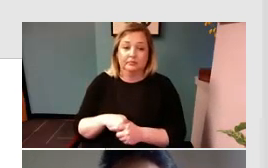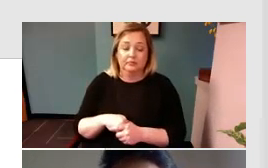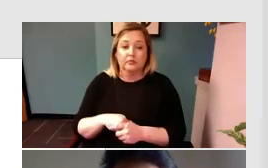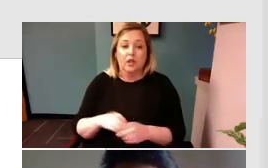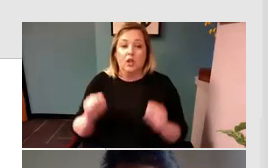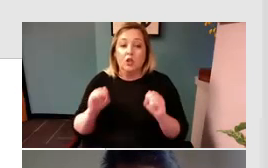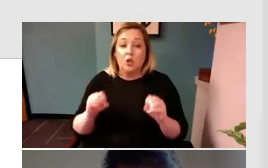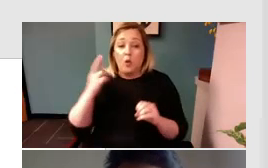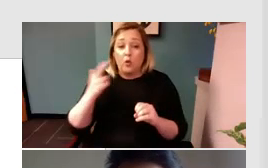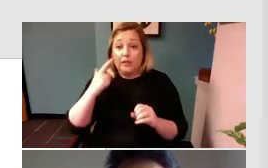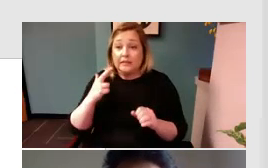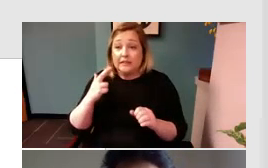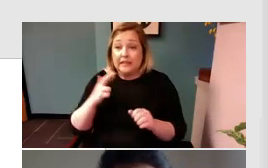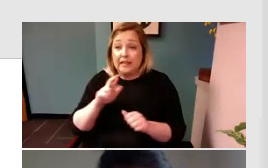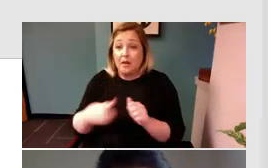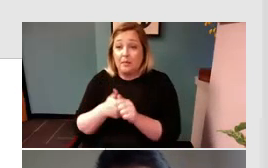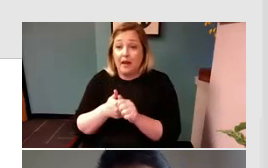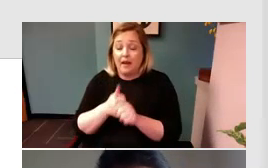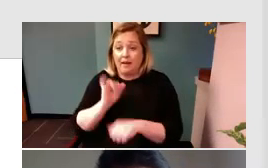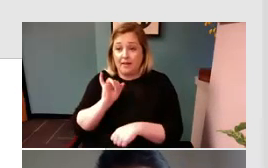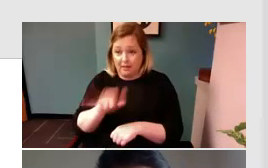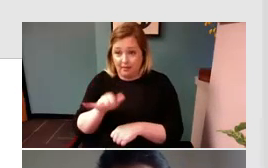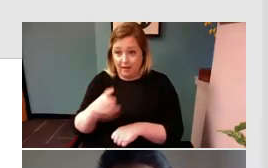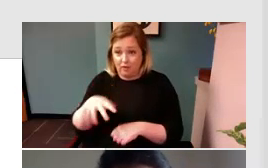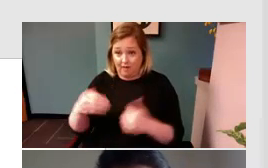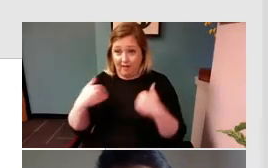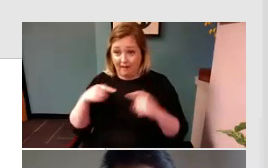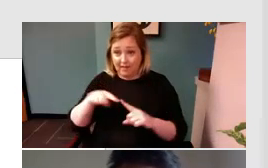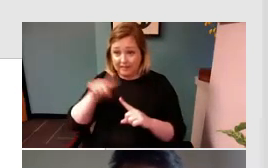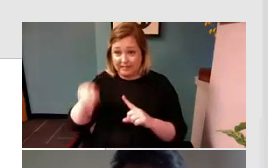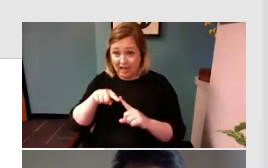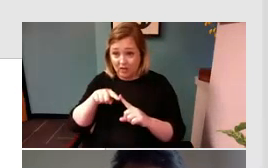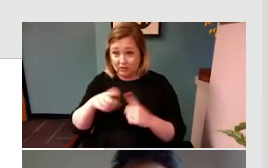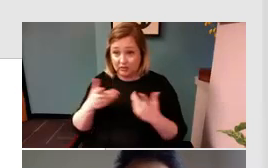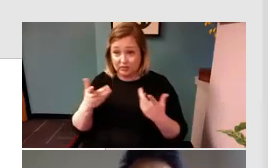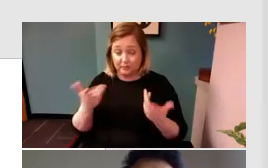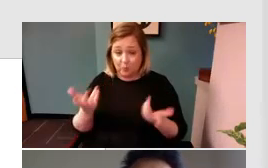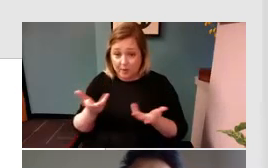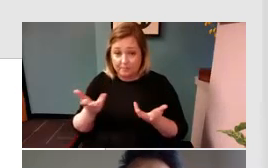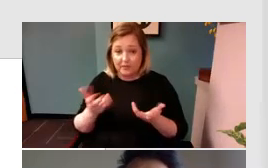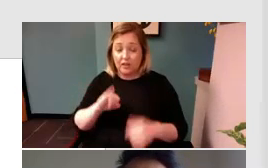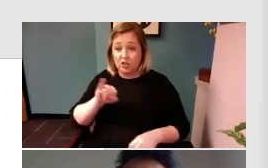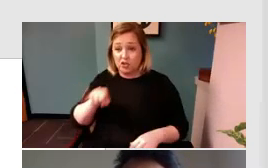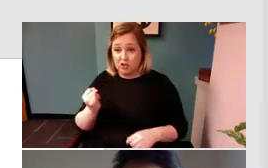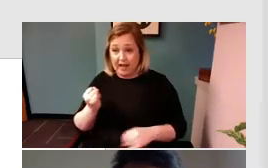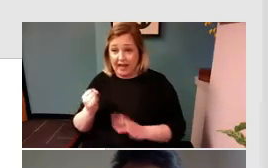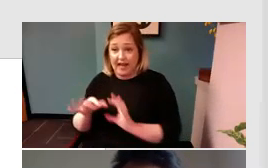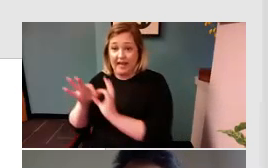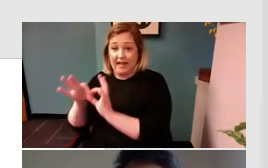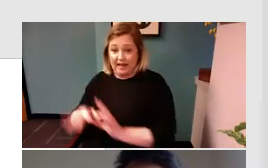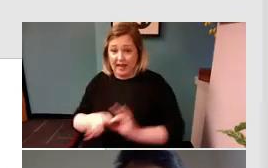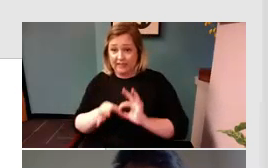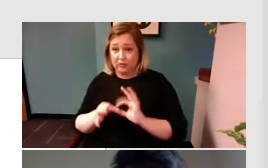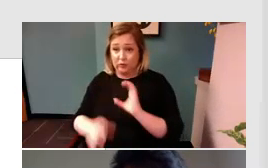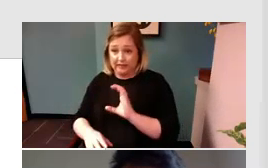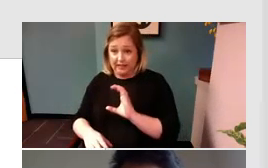reasoning behind this graph having cycles is that J connects back to C and I connects back to H.